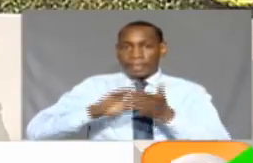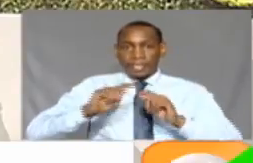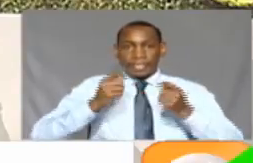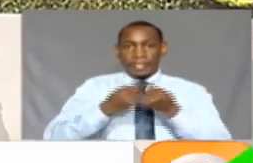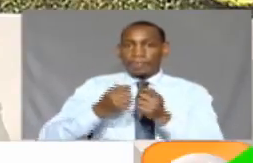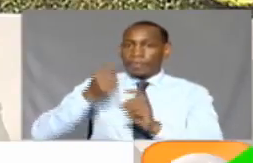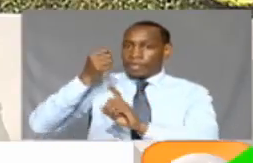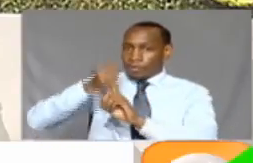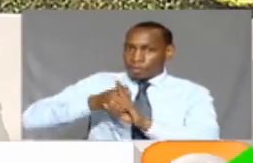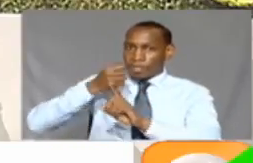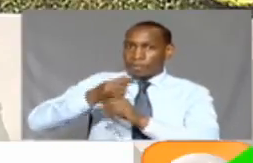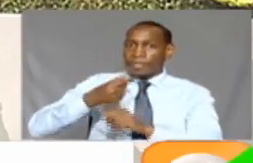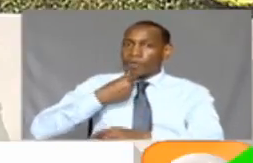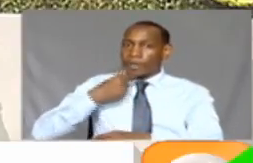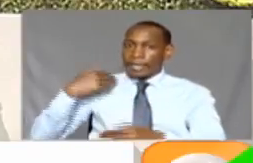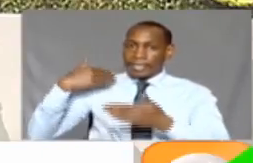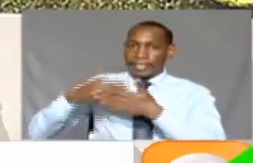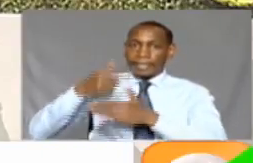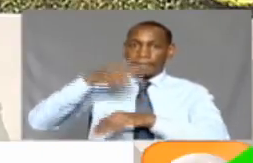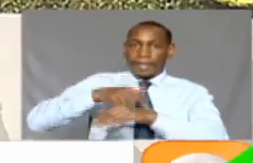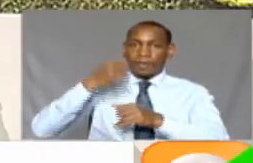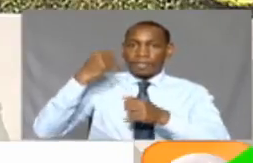will push the holders to the wire.